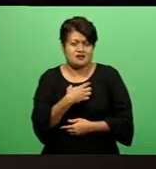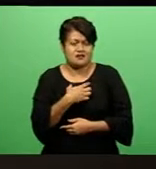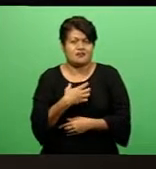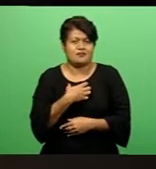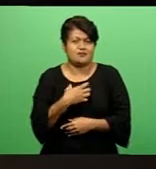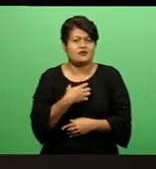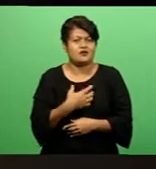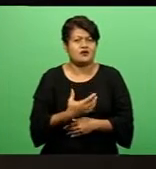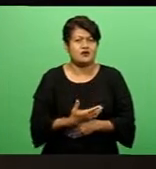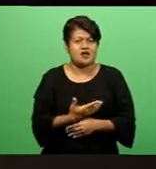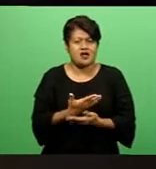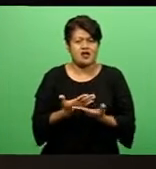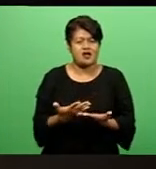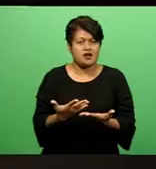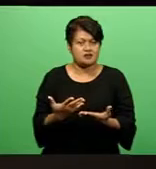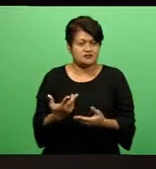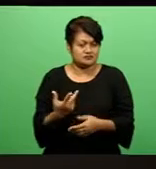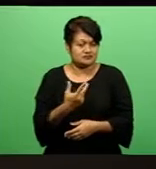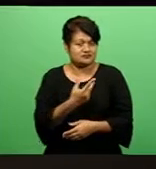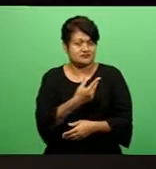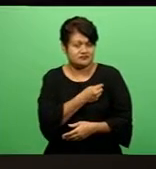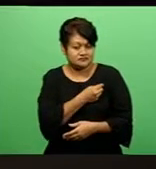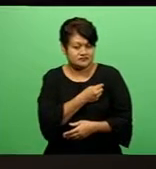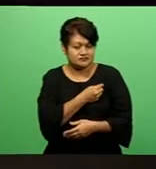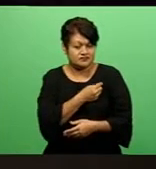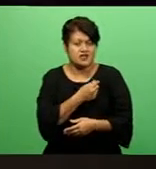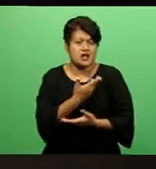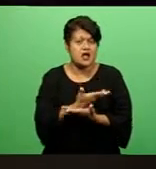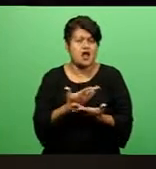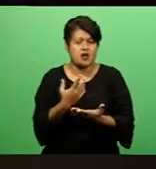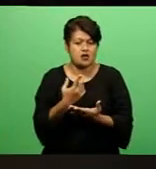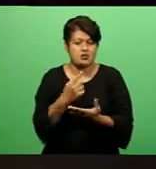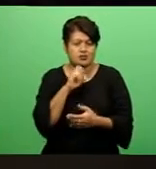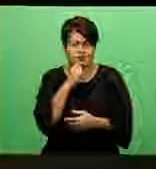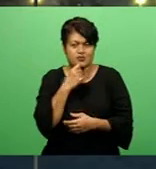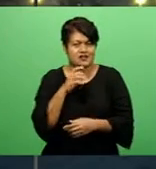the Oxford vaccine will be rolled out here in Fiji.